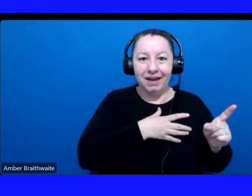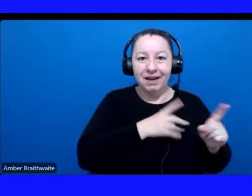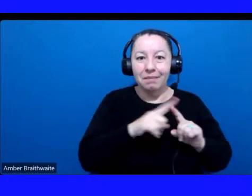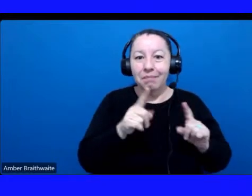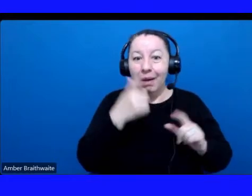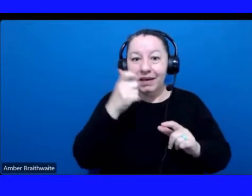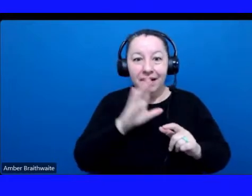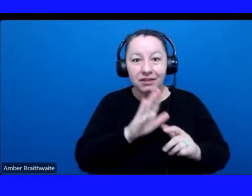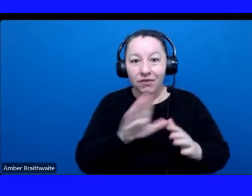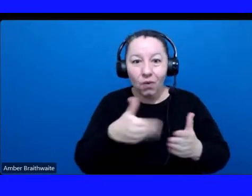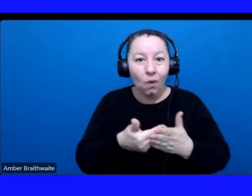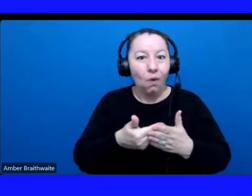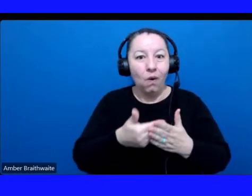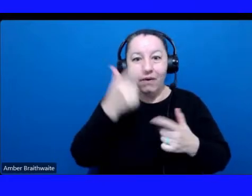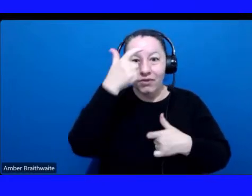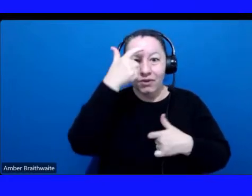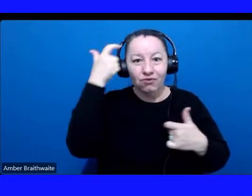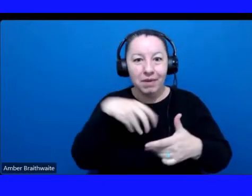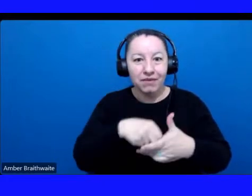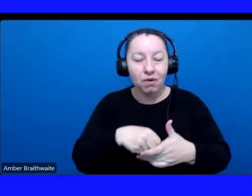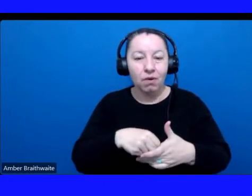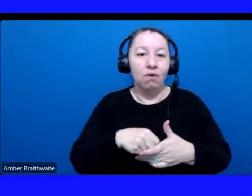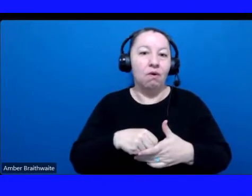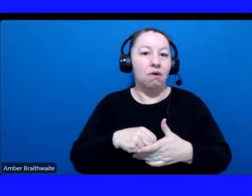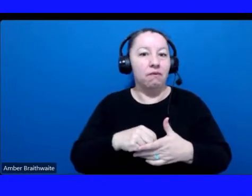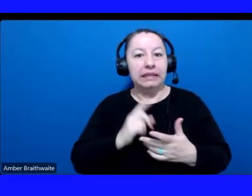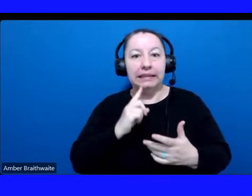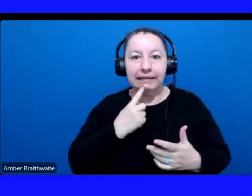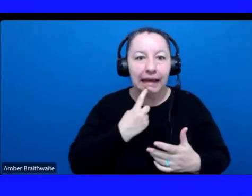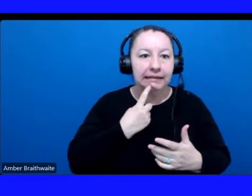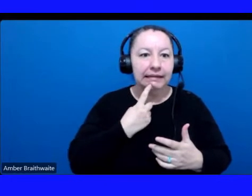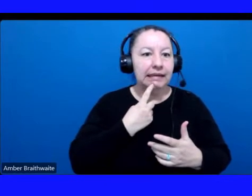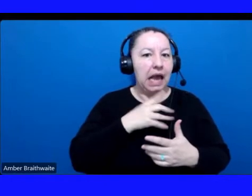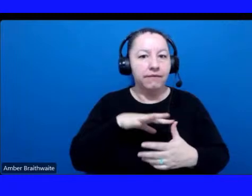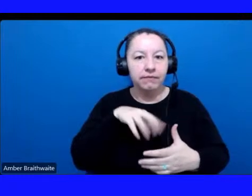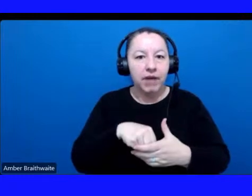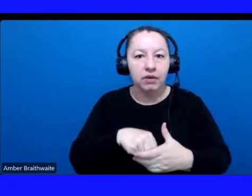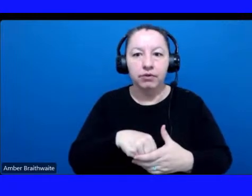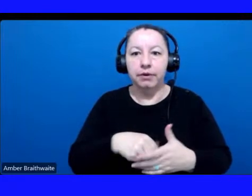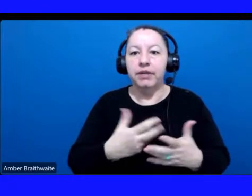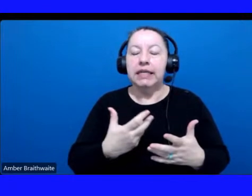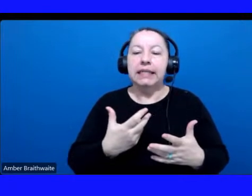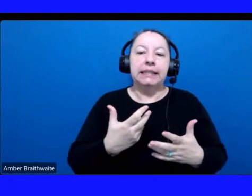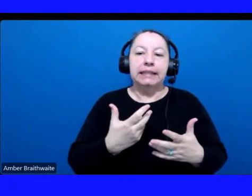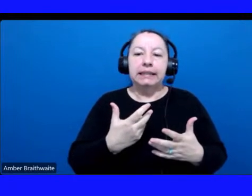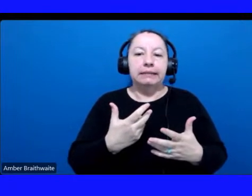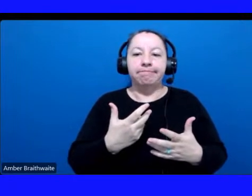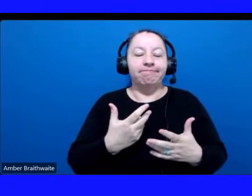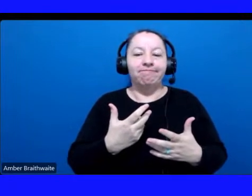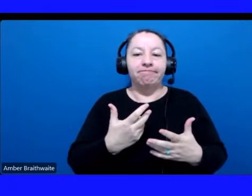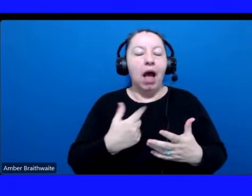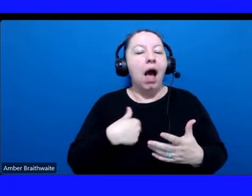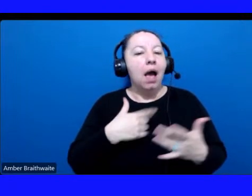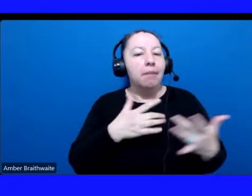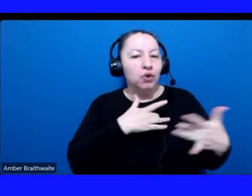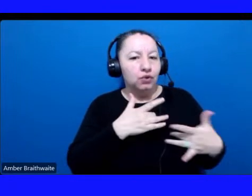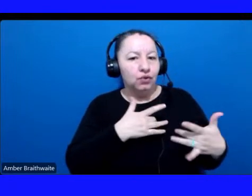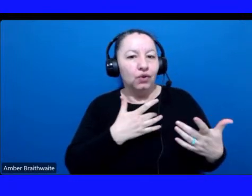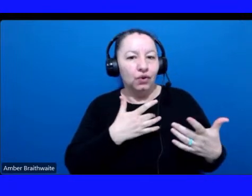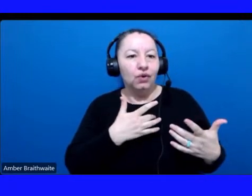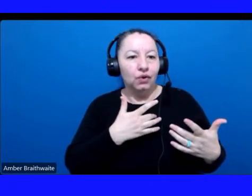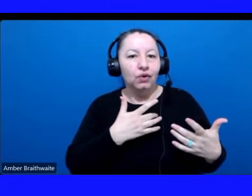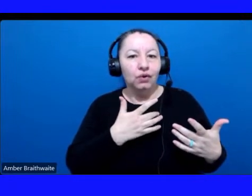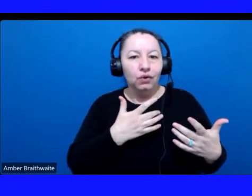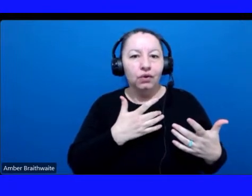I think that's a really important thing to highlight here. Our patients are coming out of an incredibly difficult